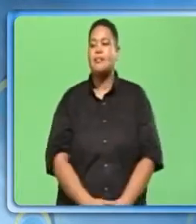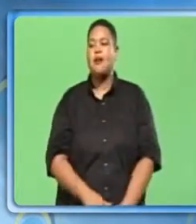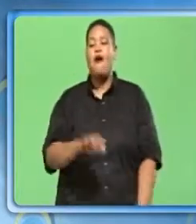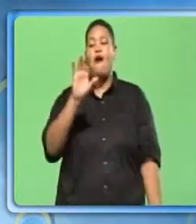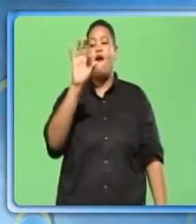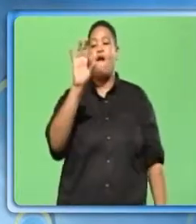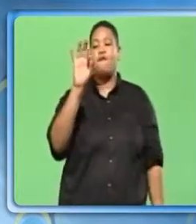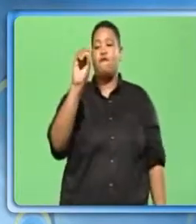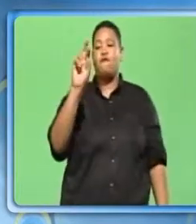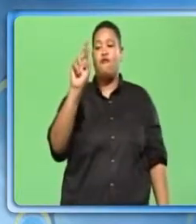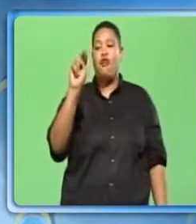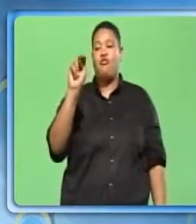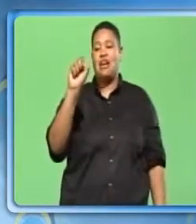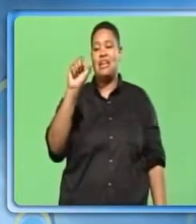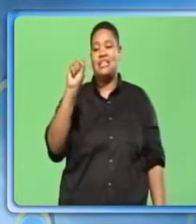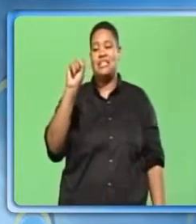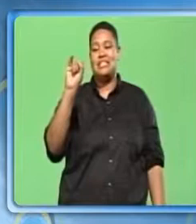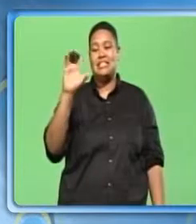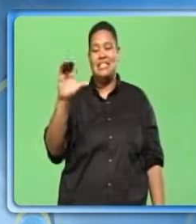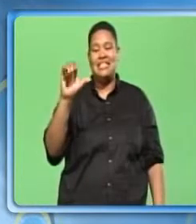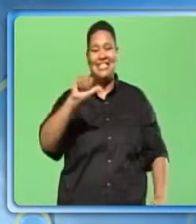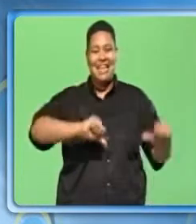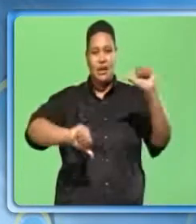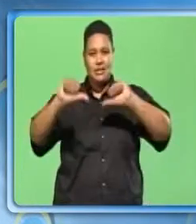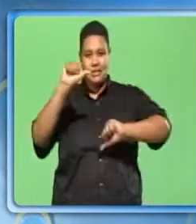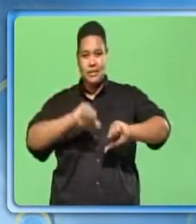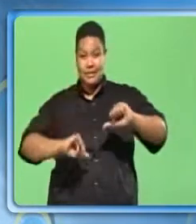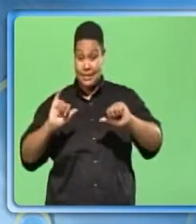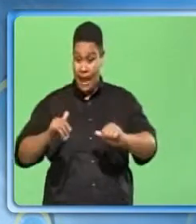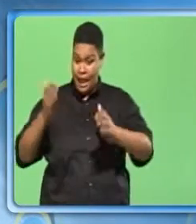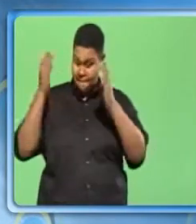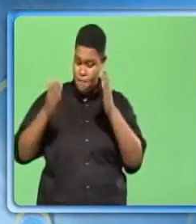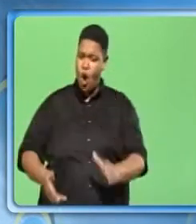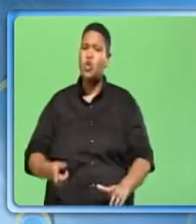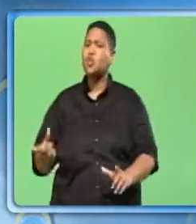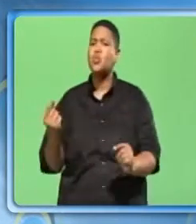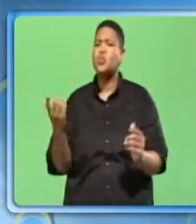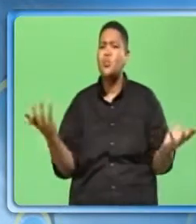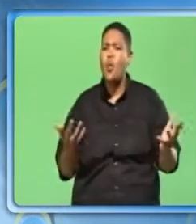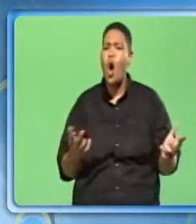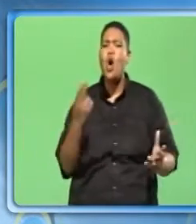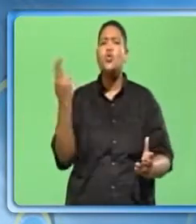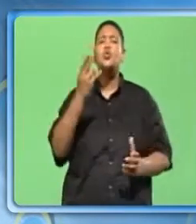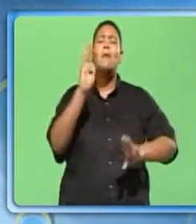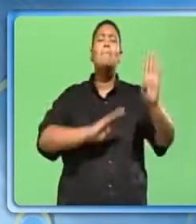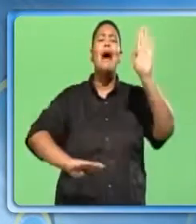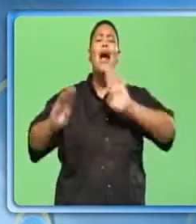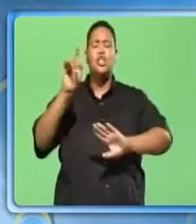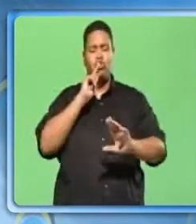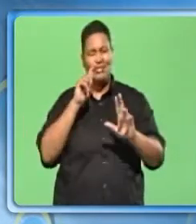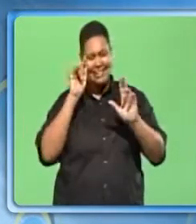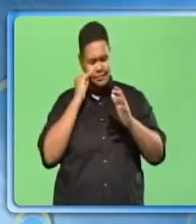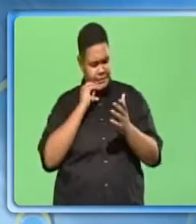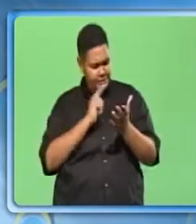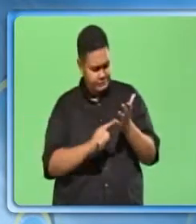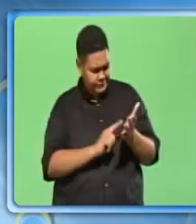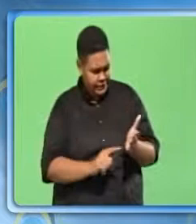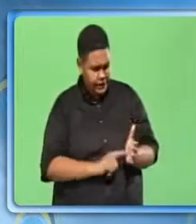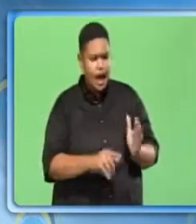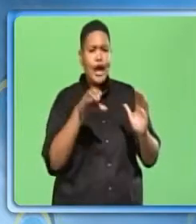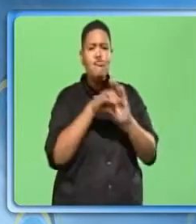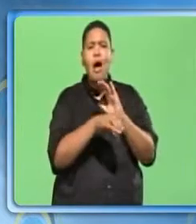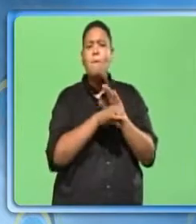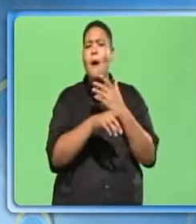Forensic scientist. The forensic scientist uses biology to investigate crime